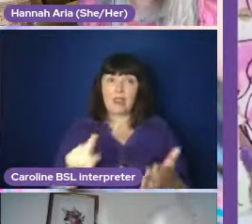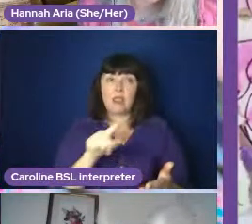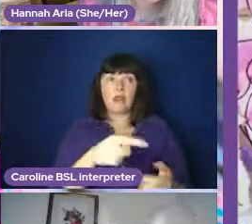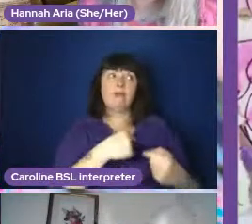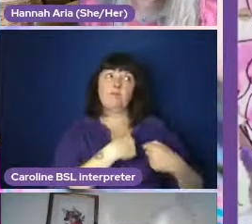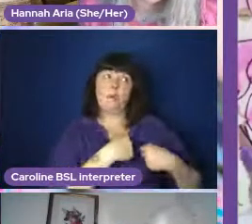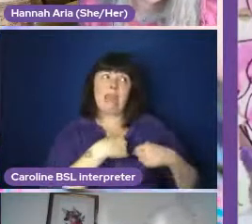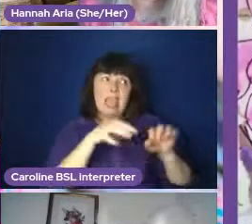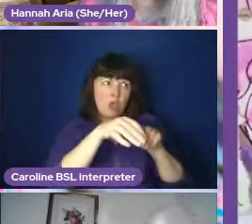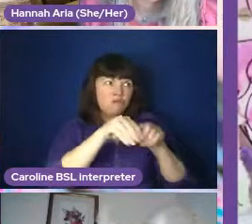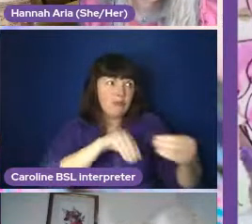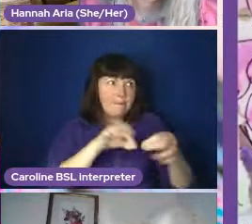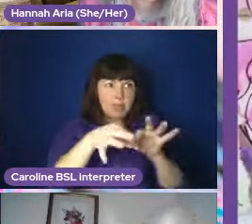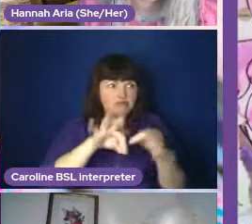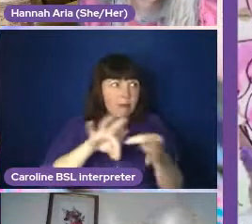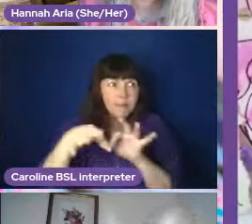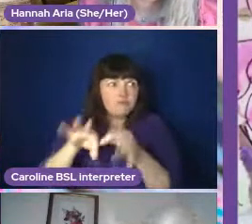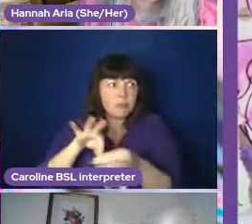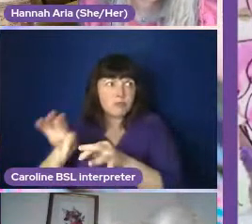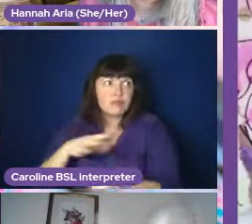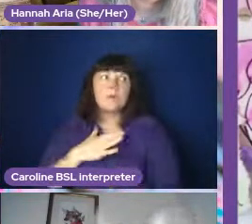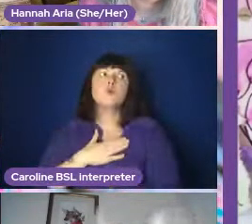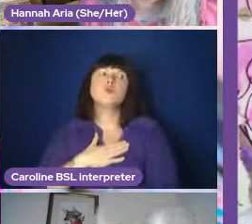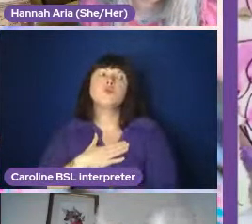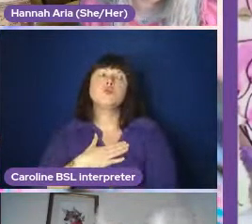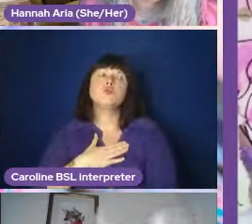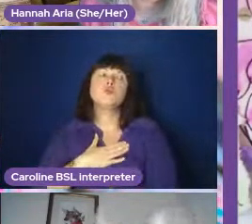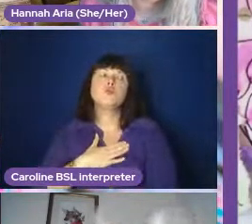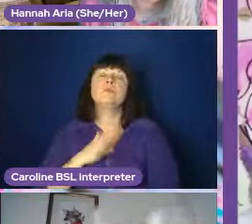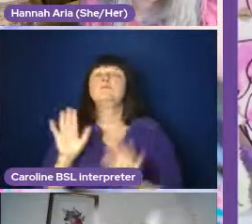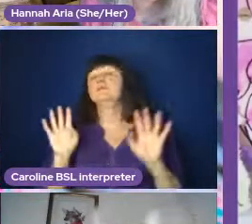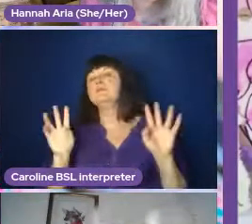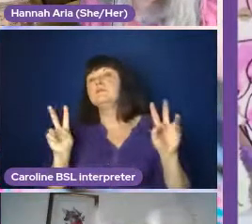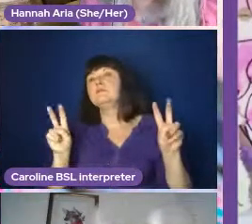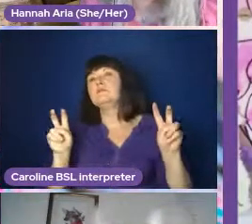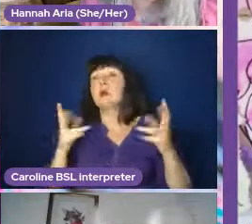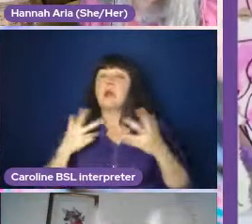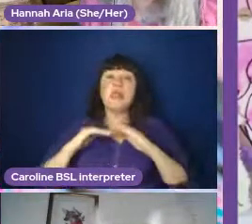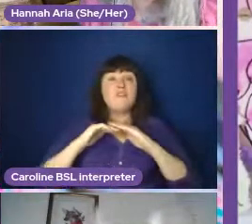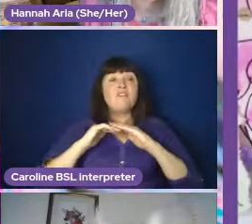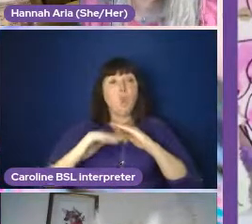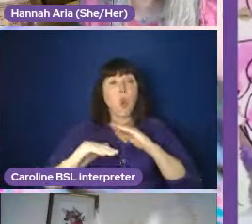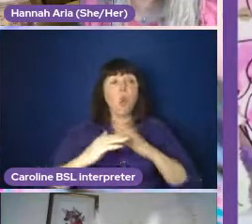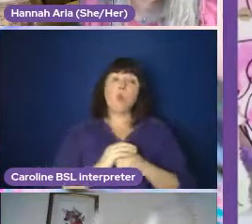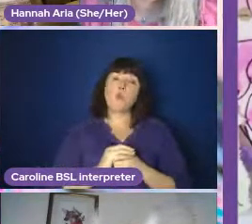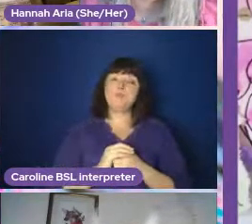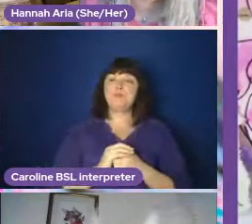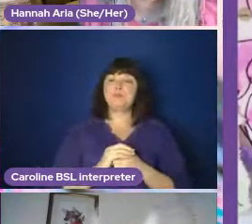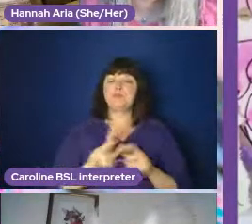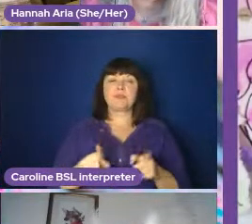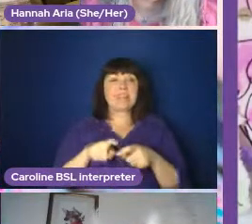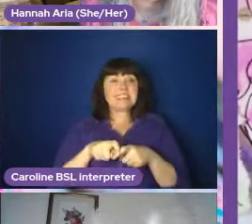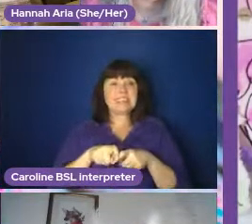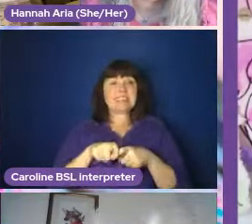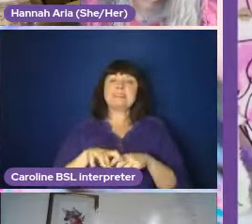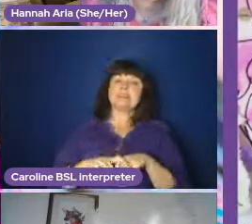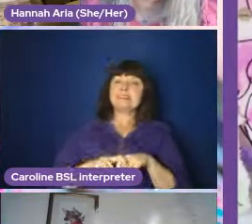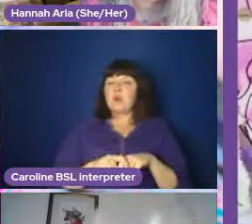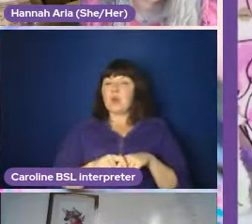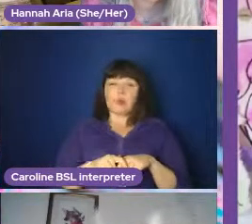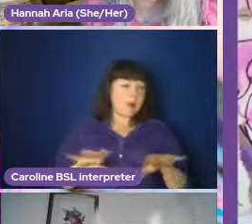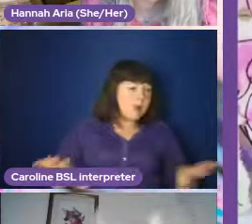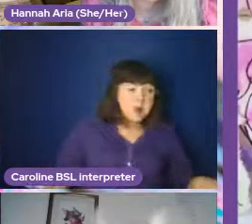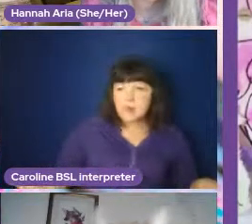up. It is, yeah. I'm in my happiest place when I sit on the floor. I always sit on the floor. Pens, paint,